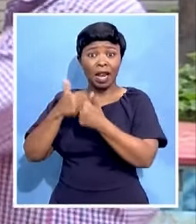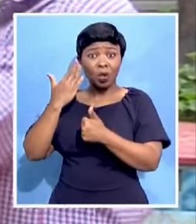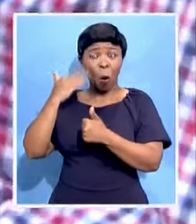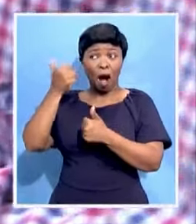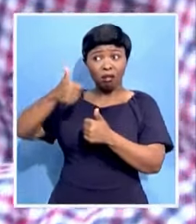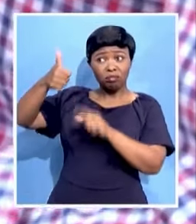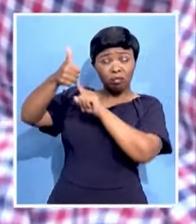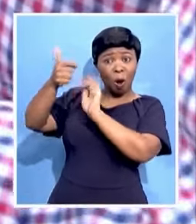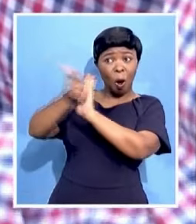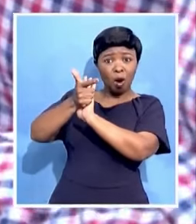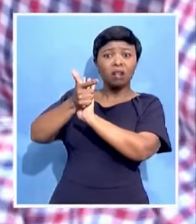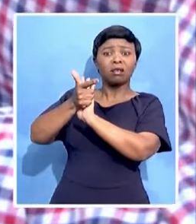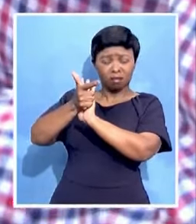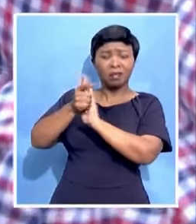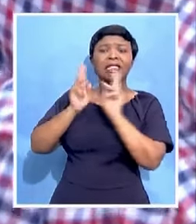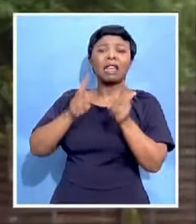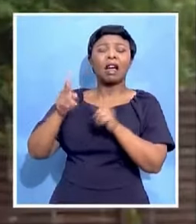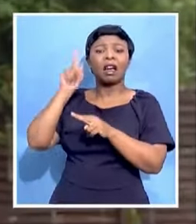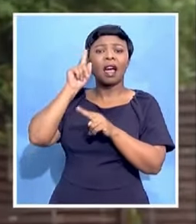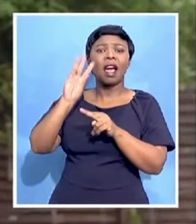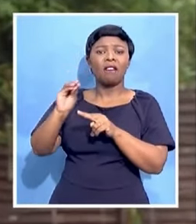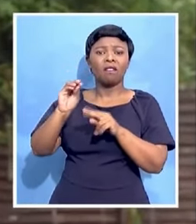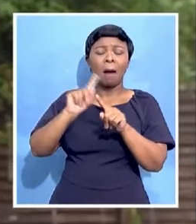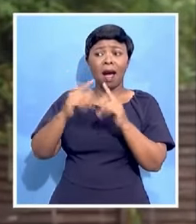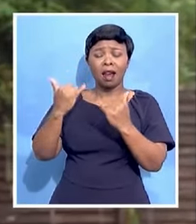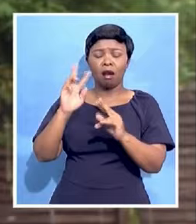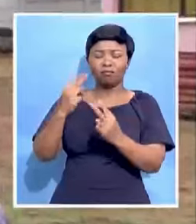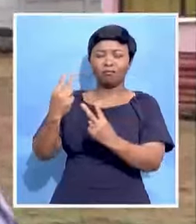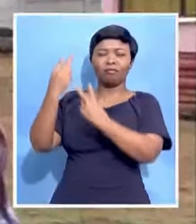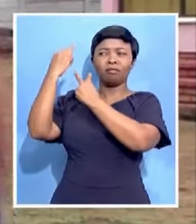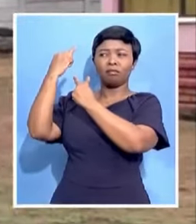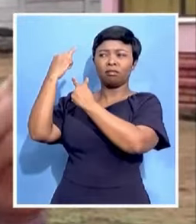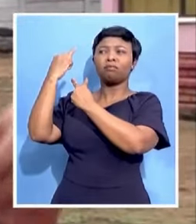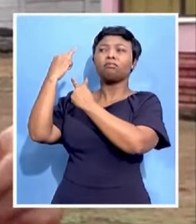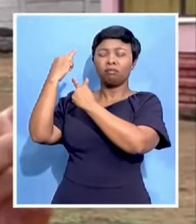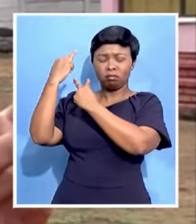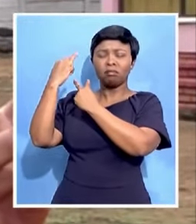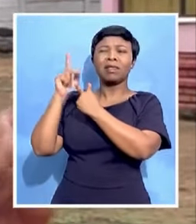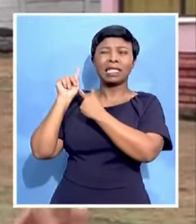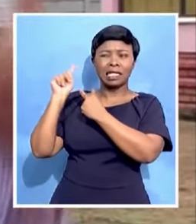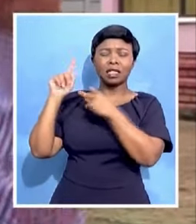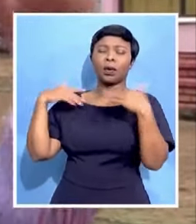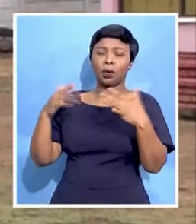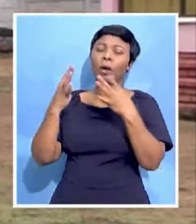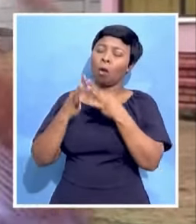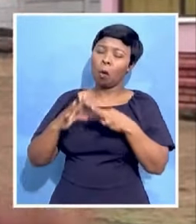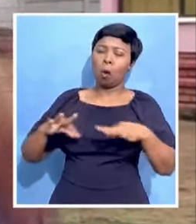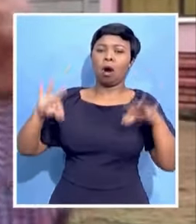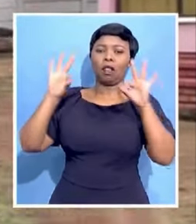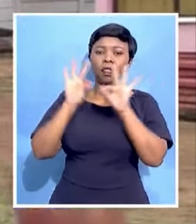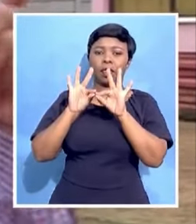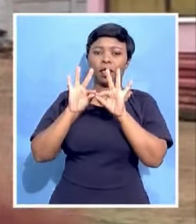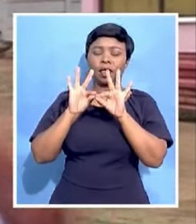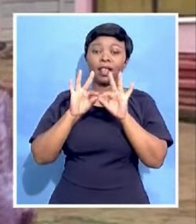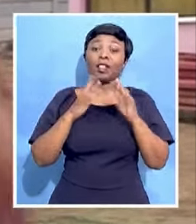back, Mike Mwendani says it was worth it. We said that we're going to attack the pass laws because it is an instrument that